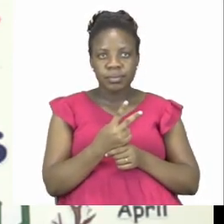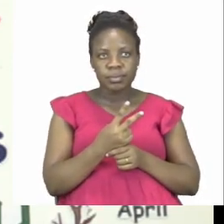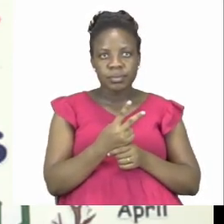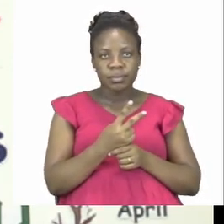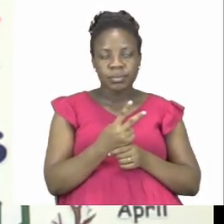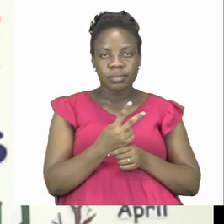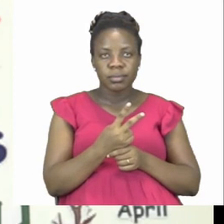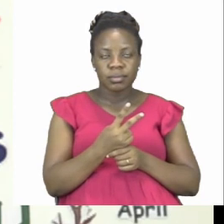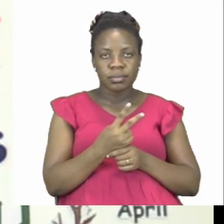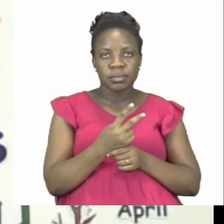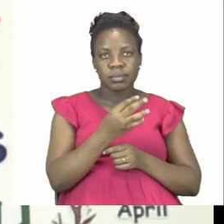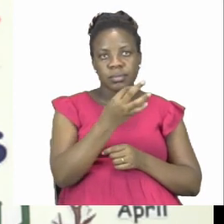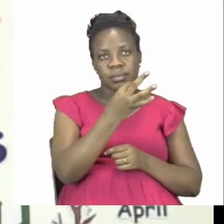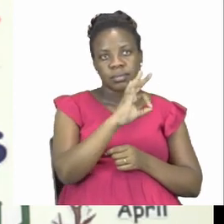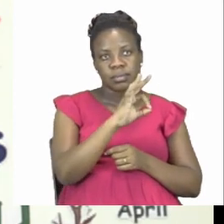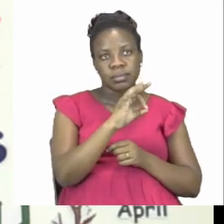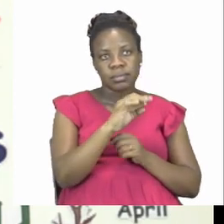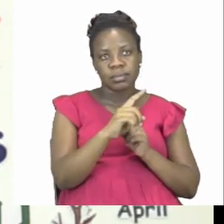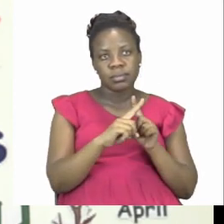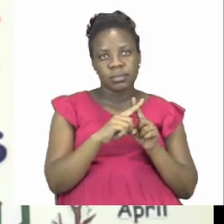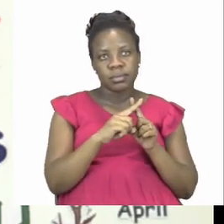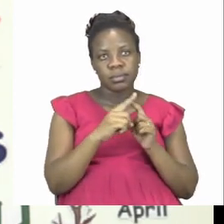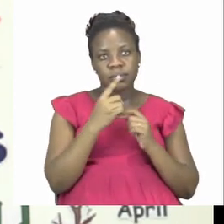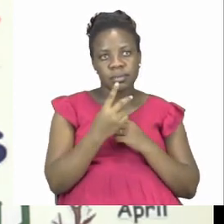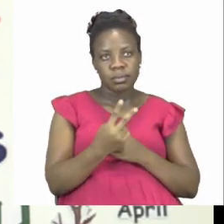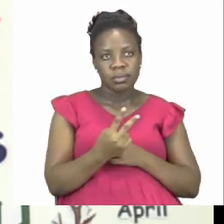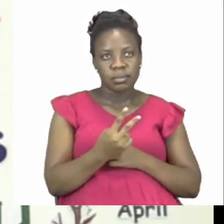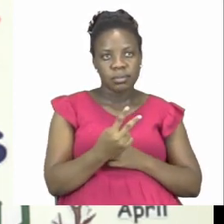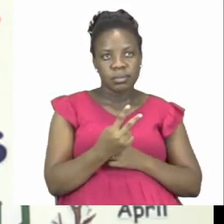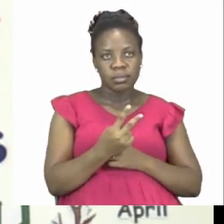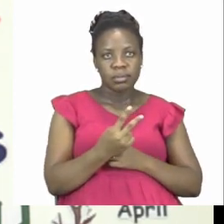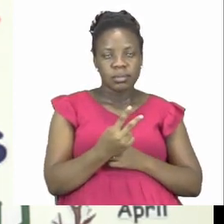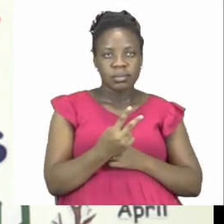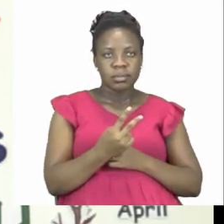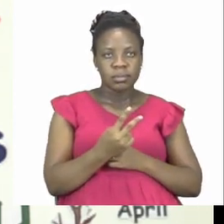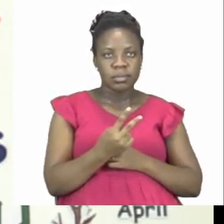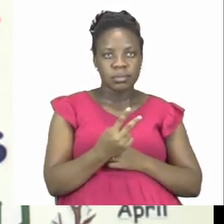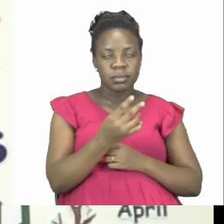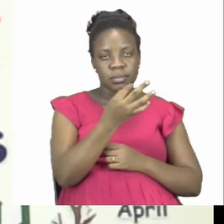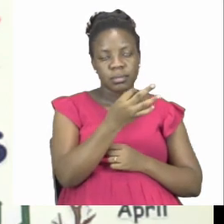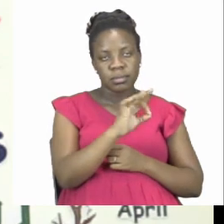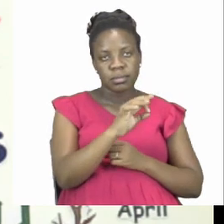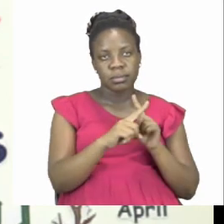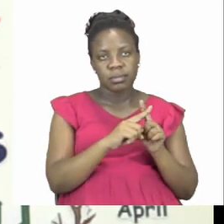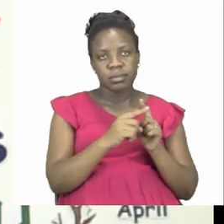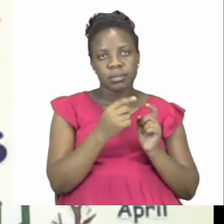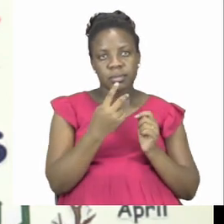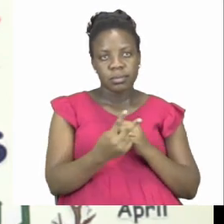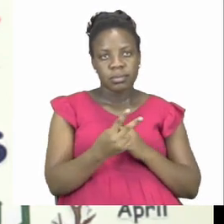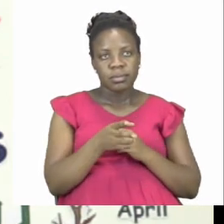is multiplied by. So we need to make sure that we have it. So we say 9 times